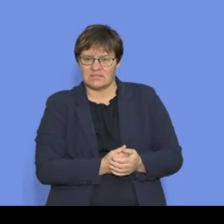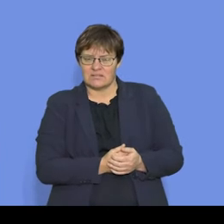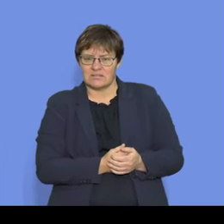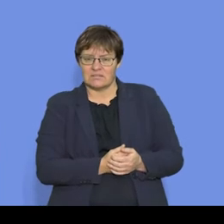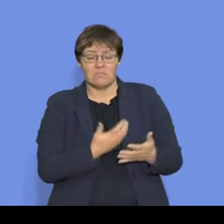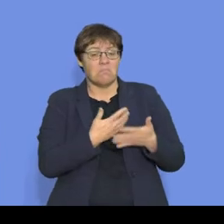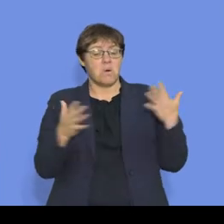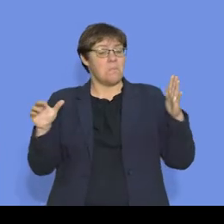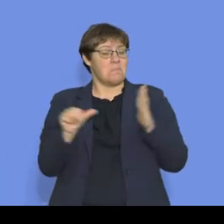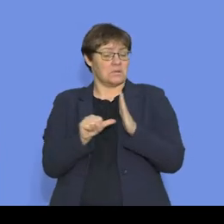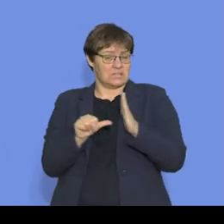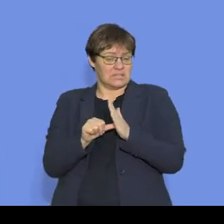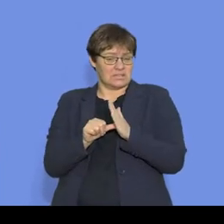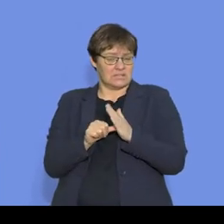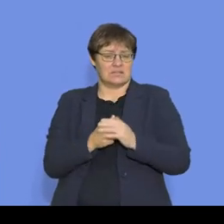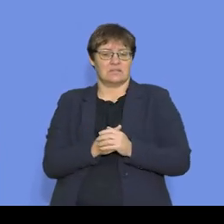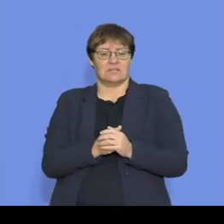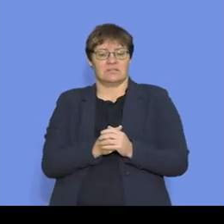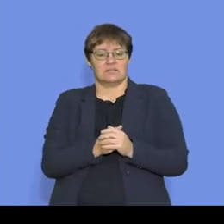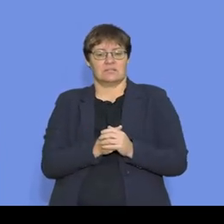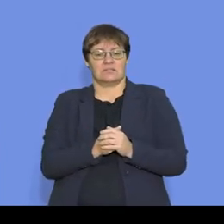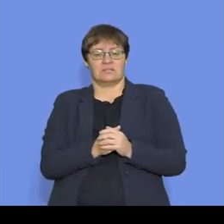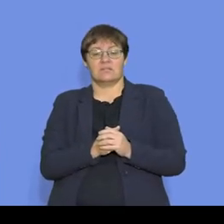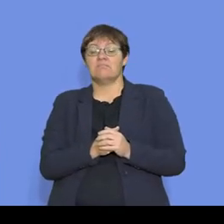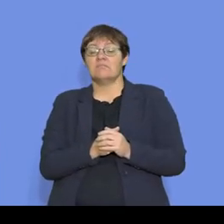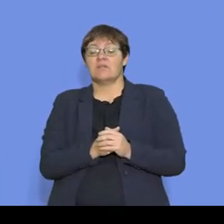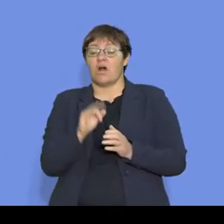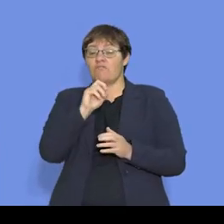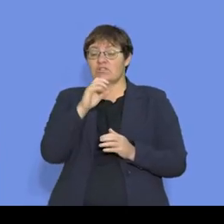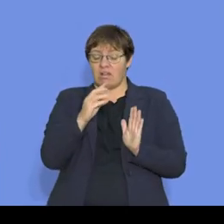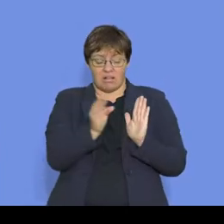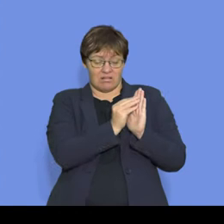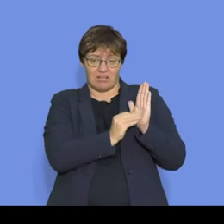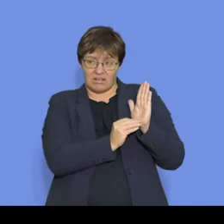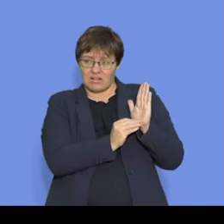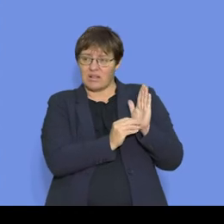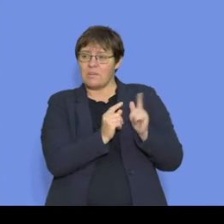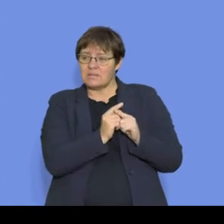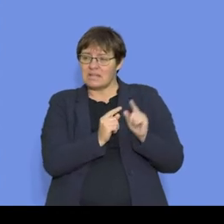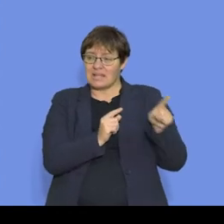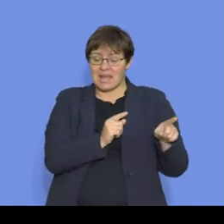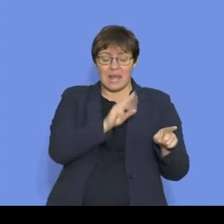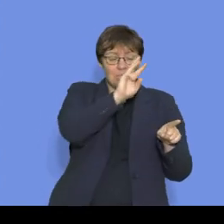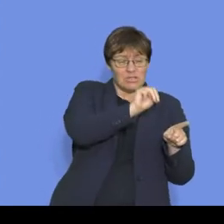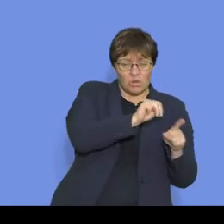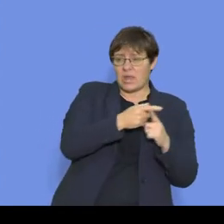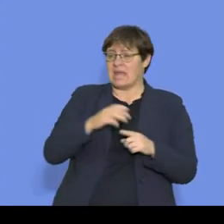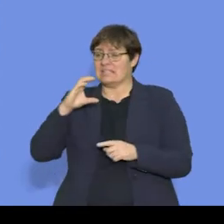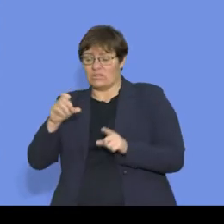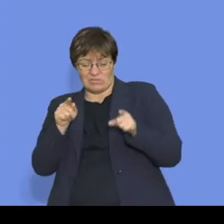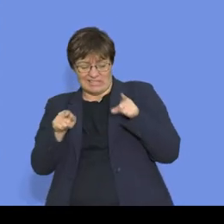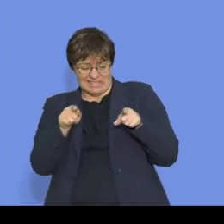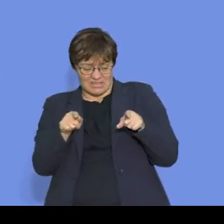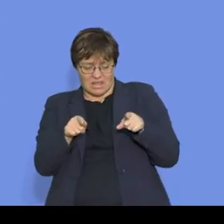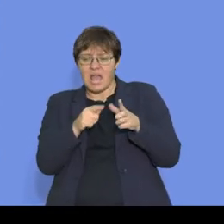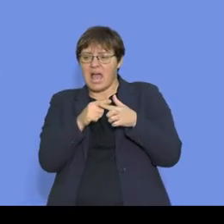most important evidence is in the fossil record, between the Mesozoic and Cenozoic sediments, there's